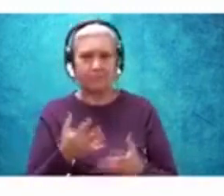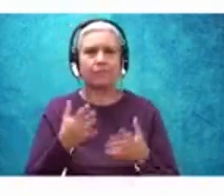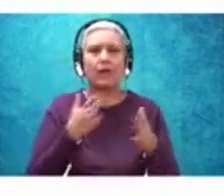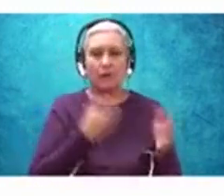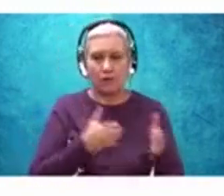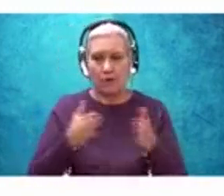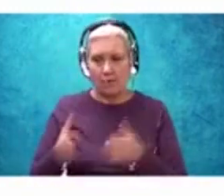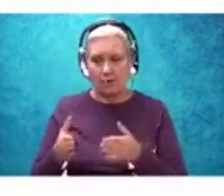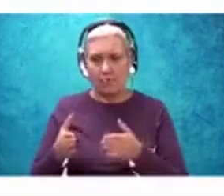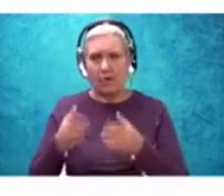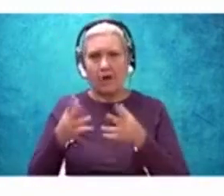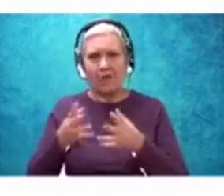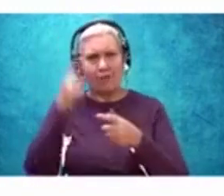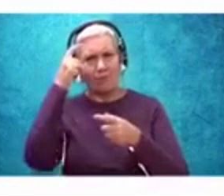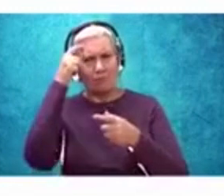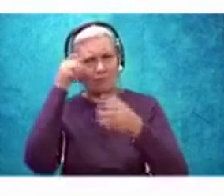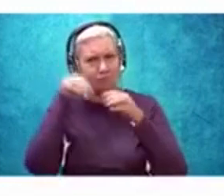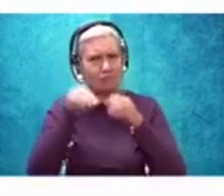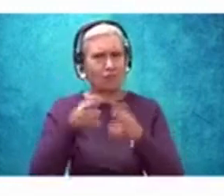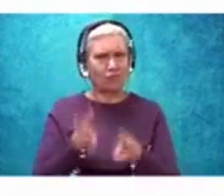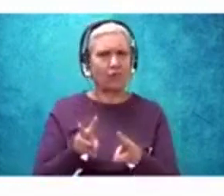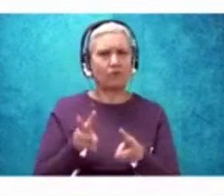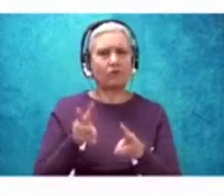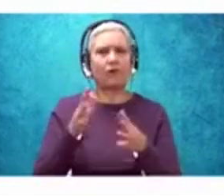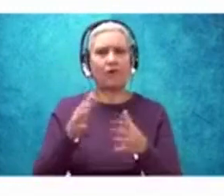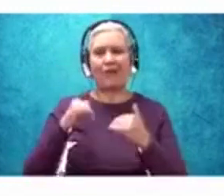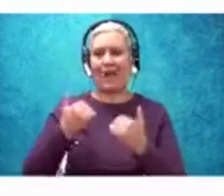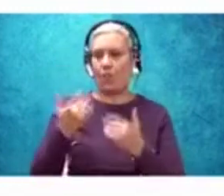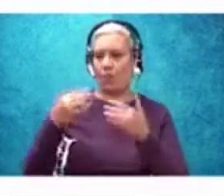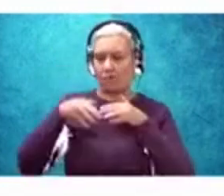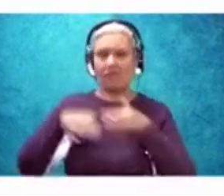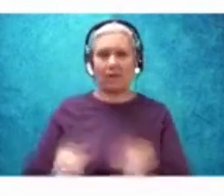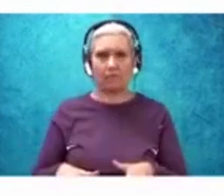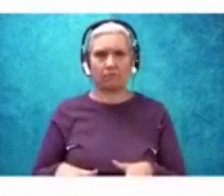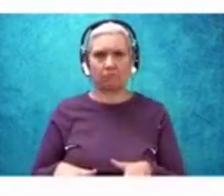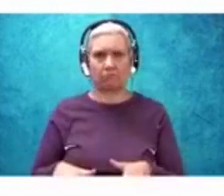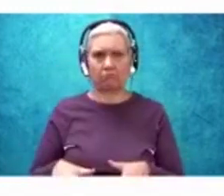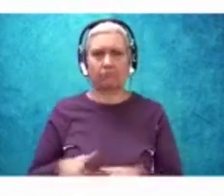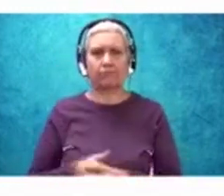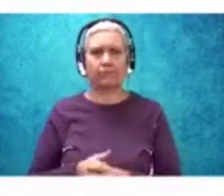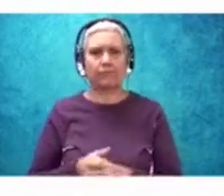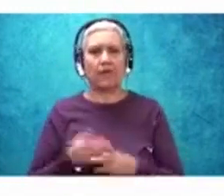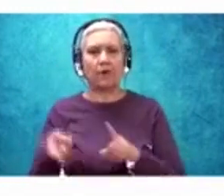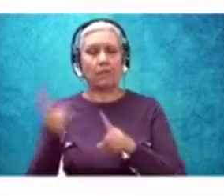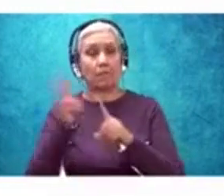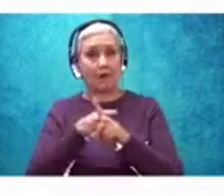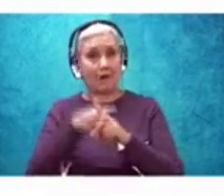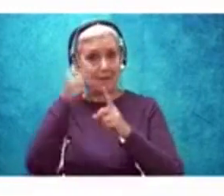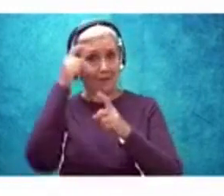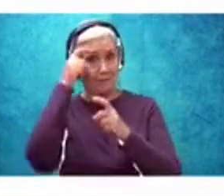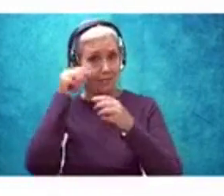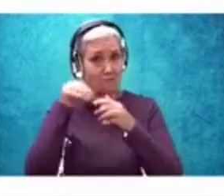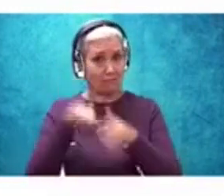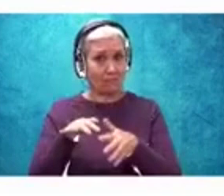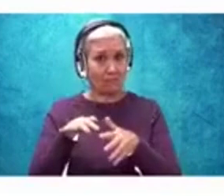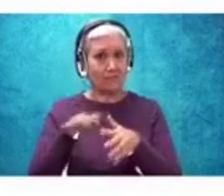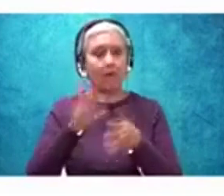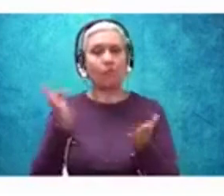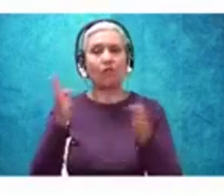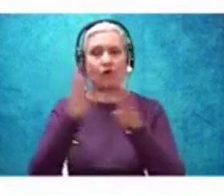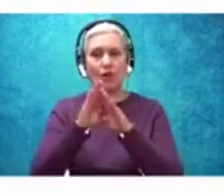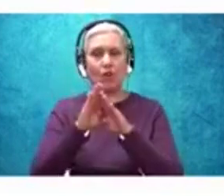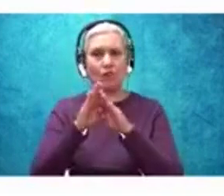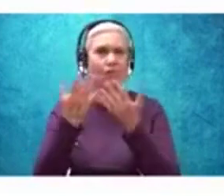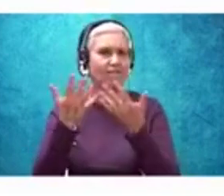develop a strategy for how we look at quadratic expressions and then factor them. And then apply that strategy, and then we will close out